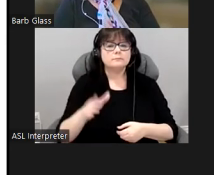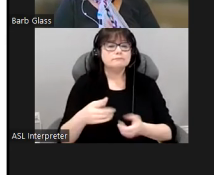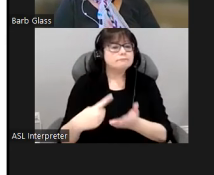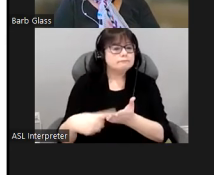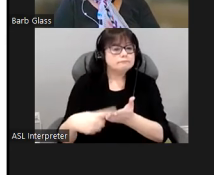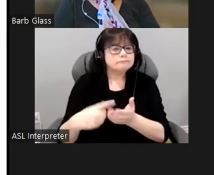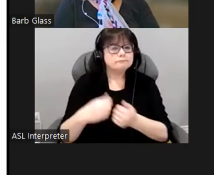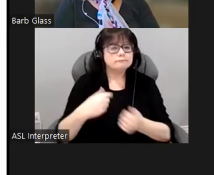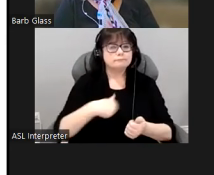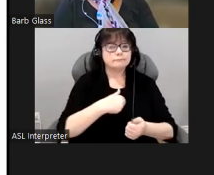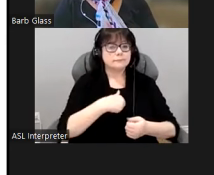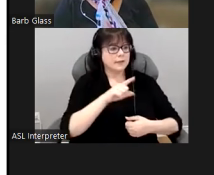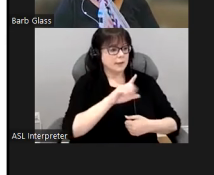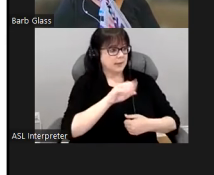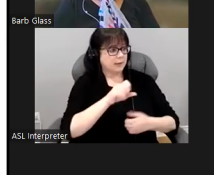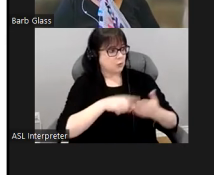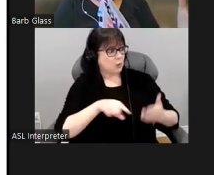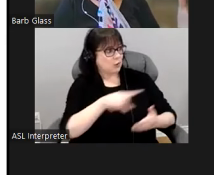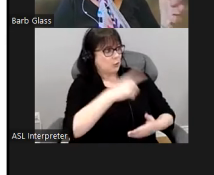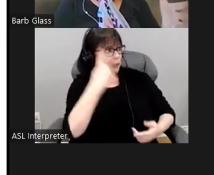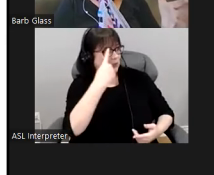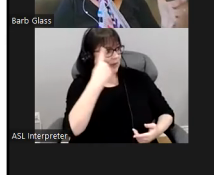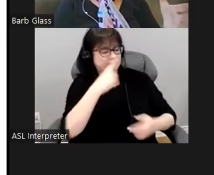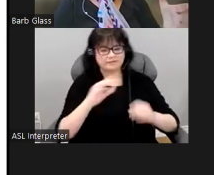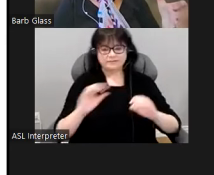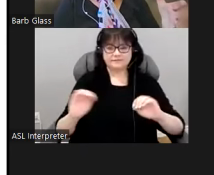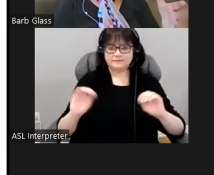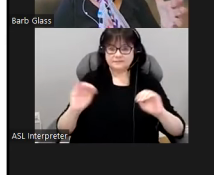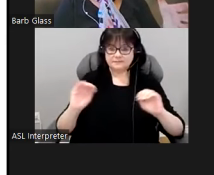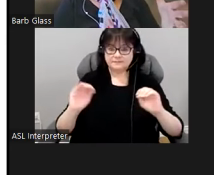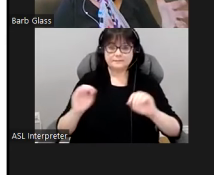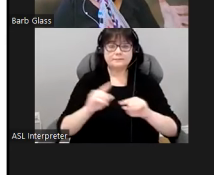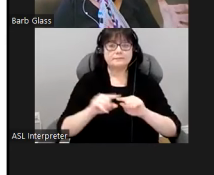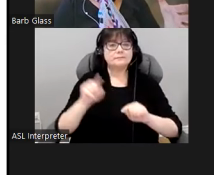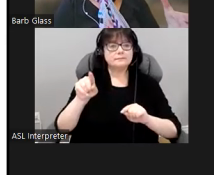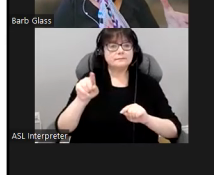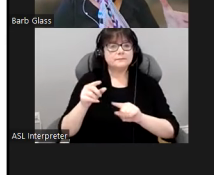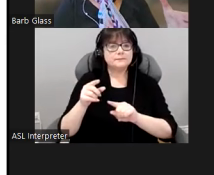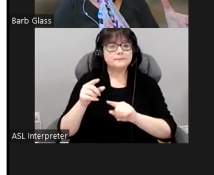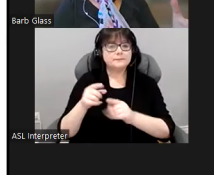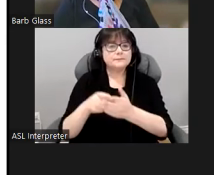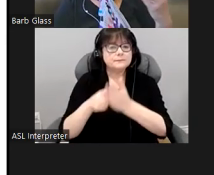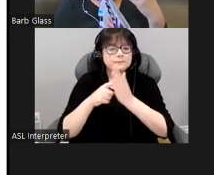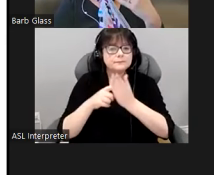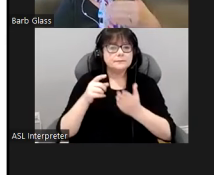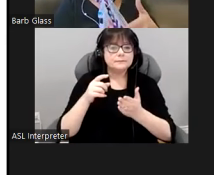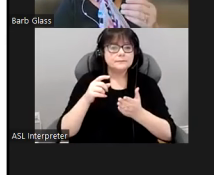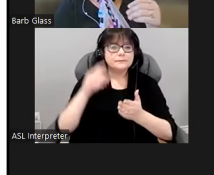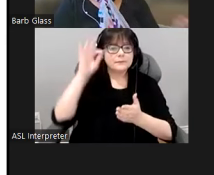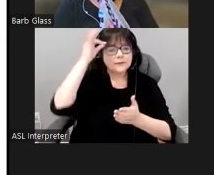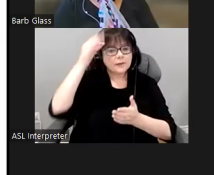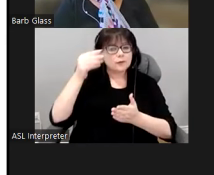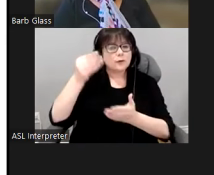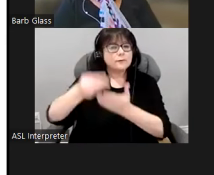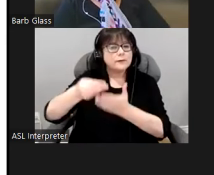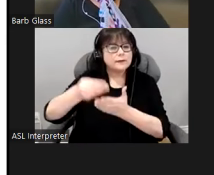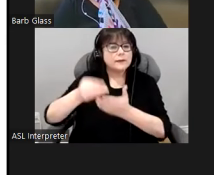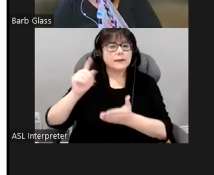is the LBS field, but they had to look at what the federal funding requirements were and how they could